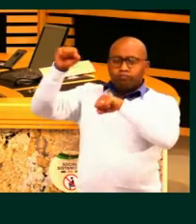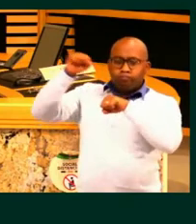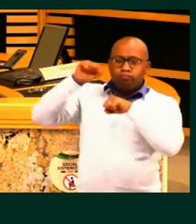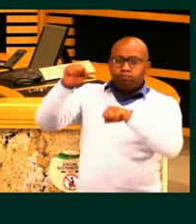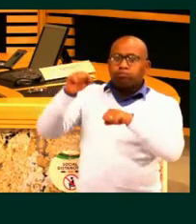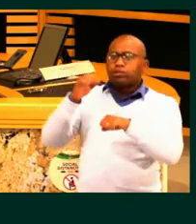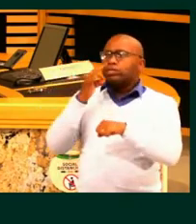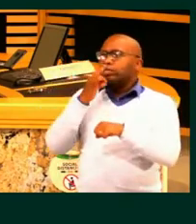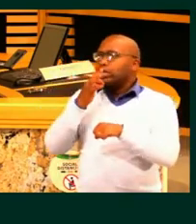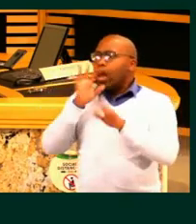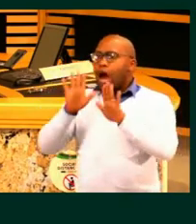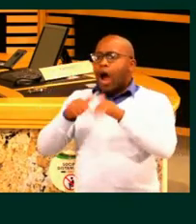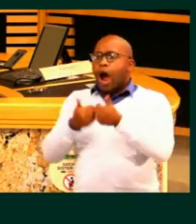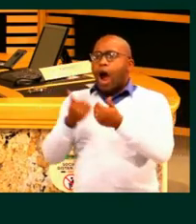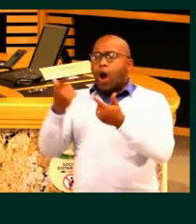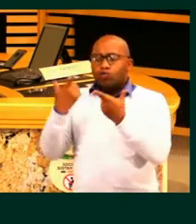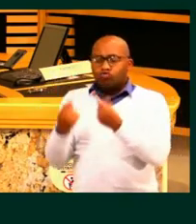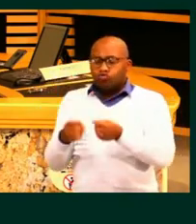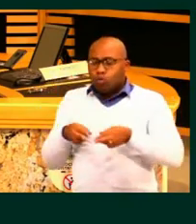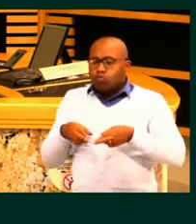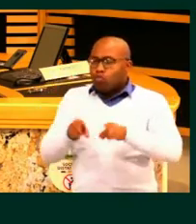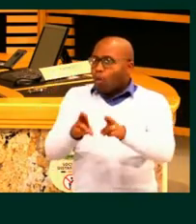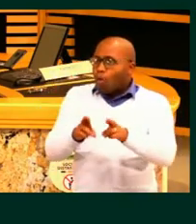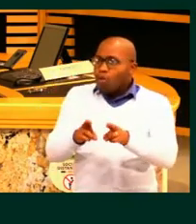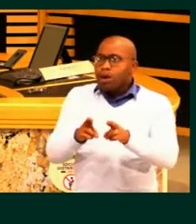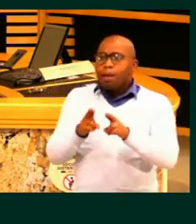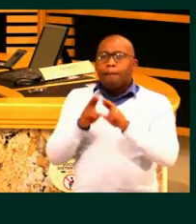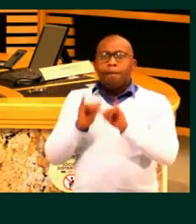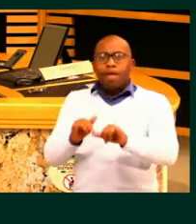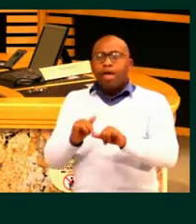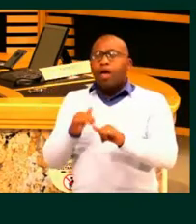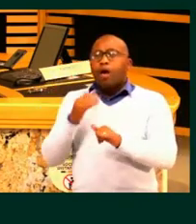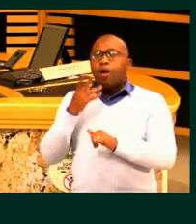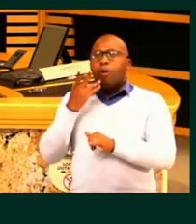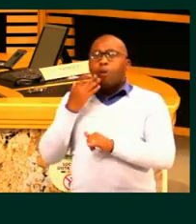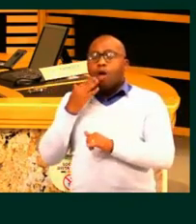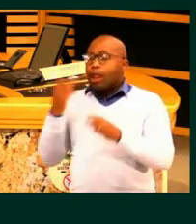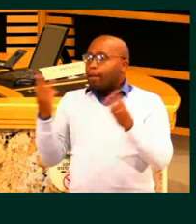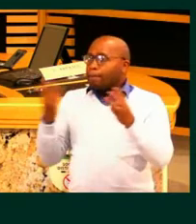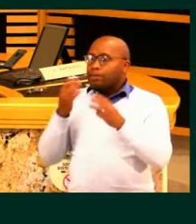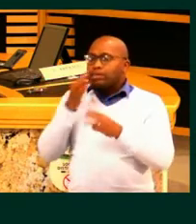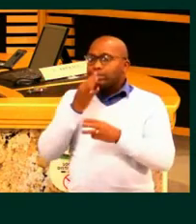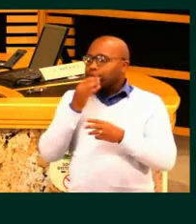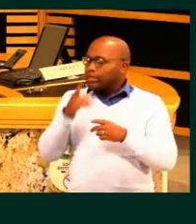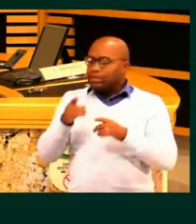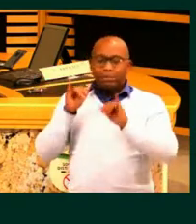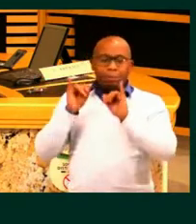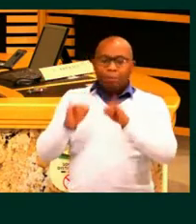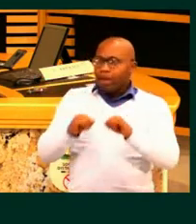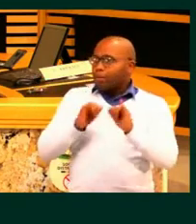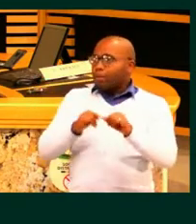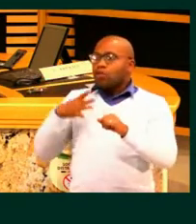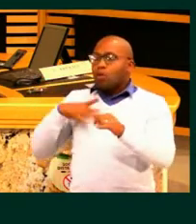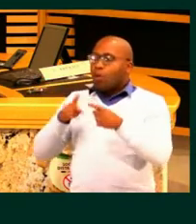construct the road it won't be friendly to the environment and so on and so